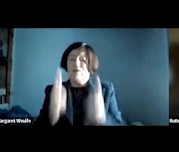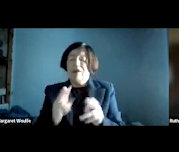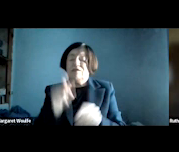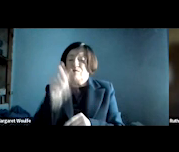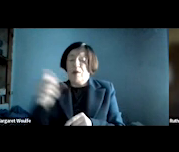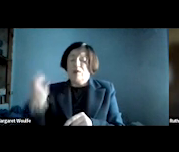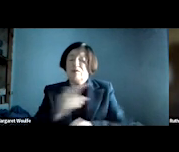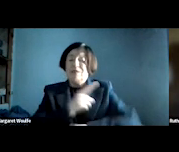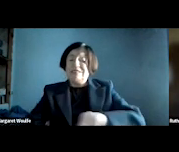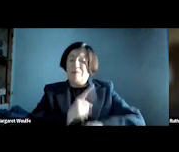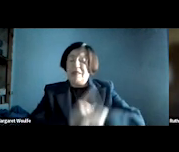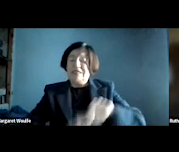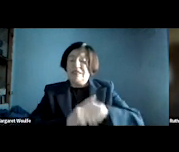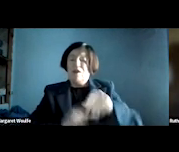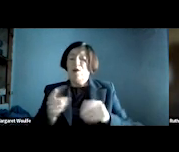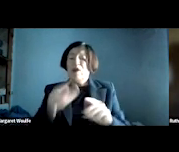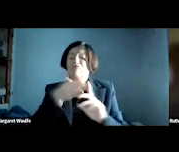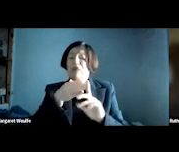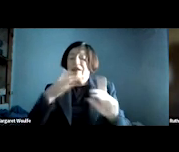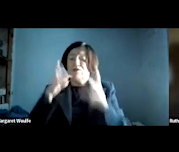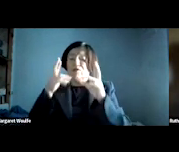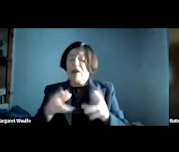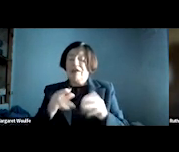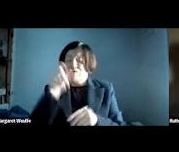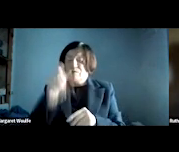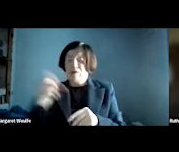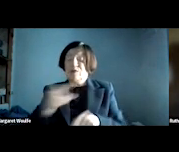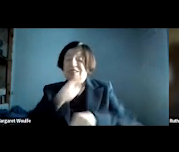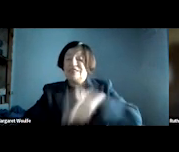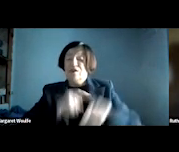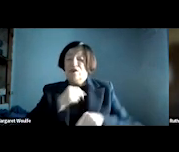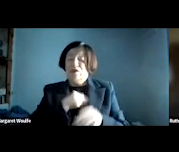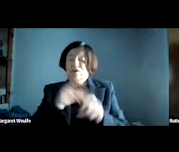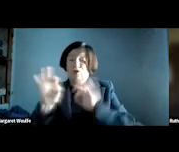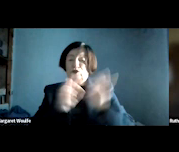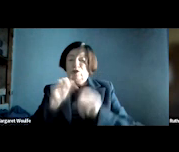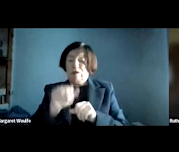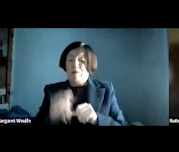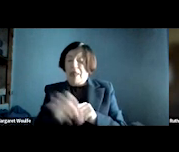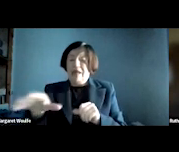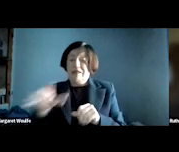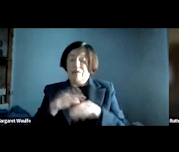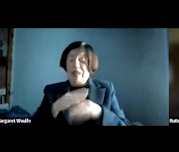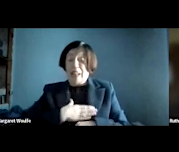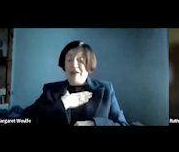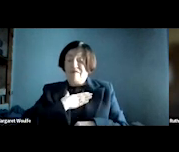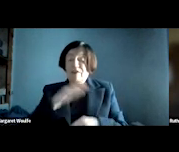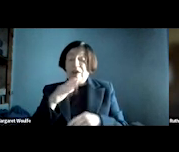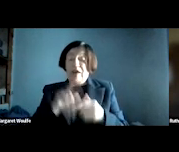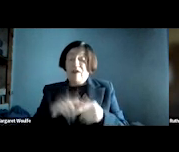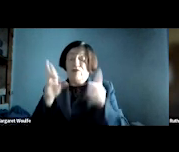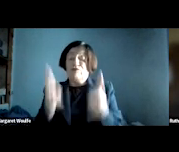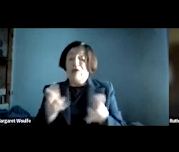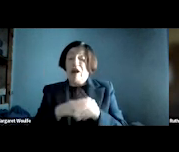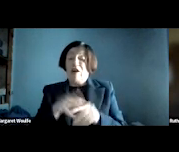with Disabilities, which recognises the rights of persons with disabilities to choose their place of residence, the right